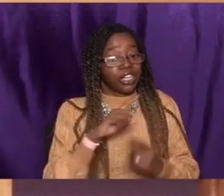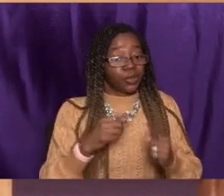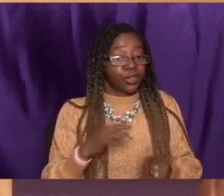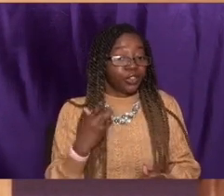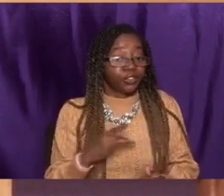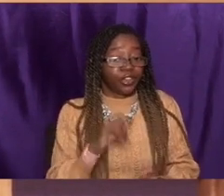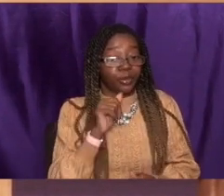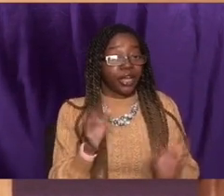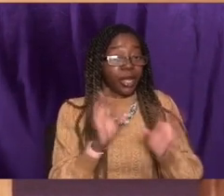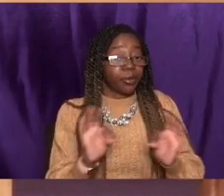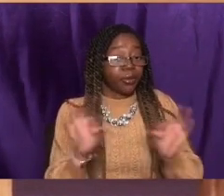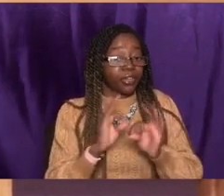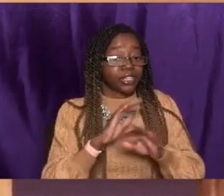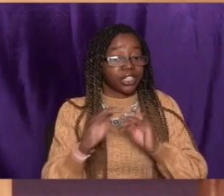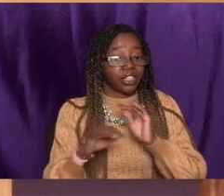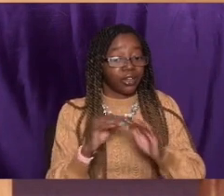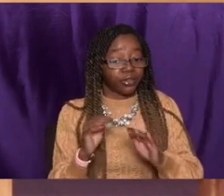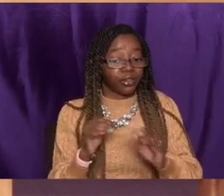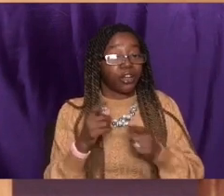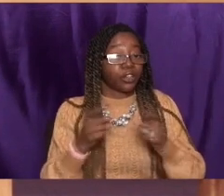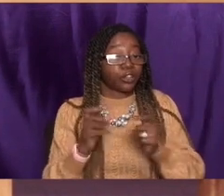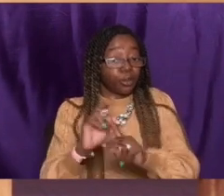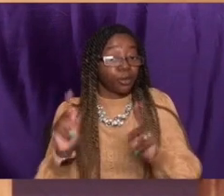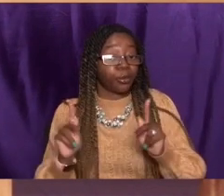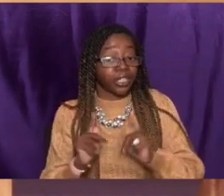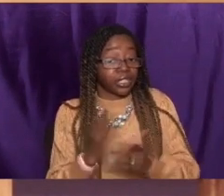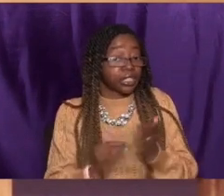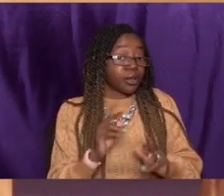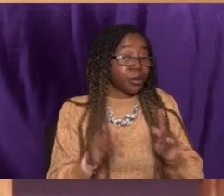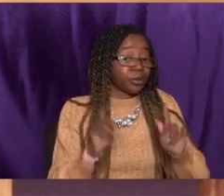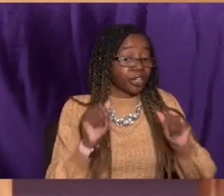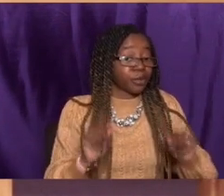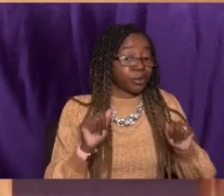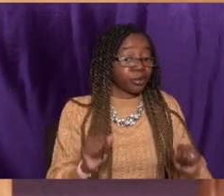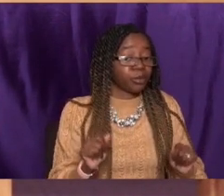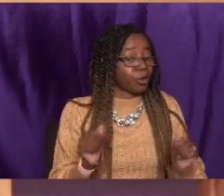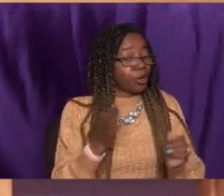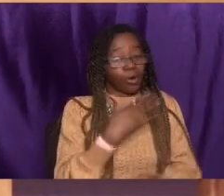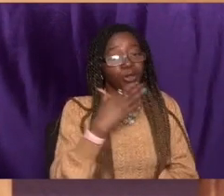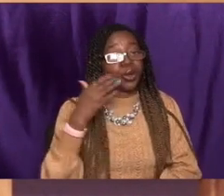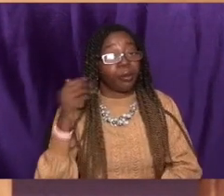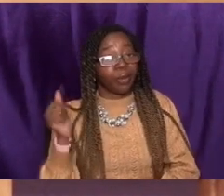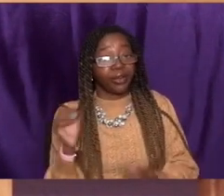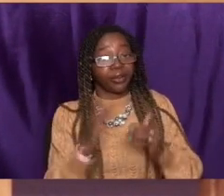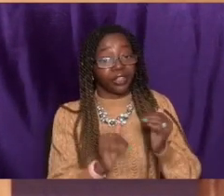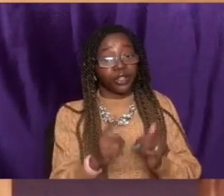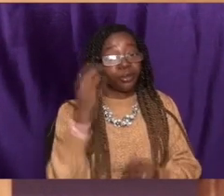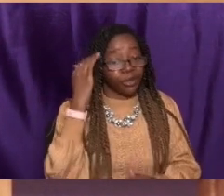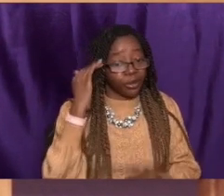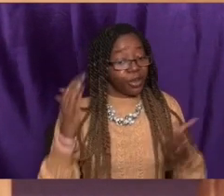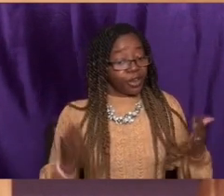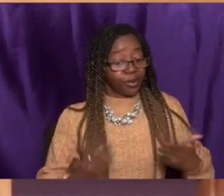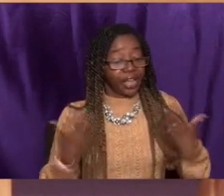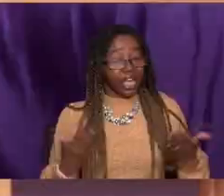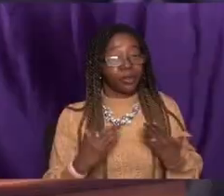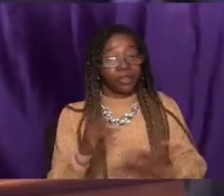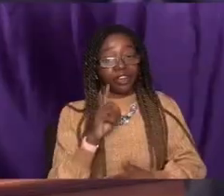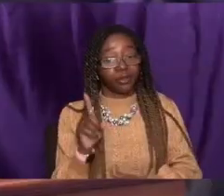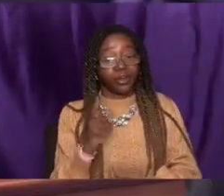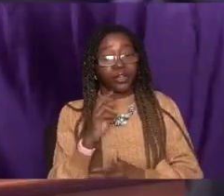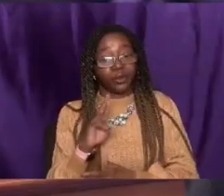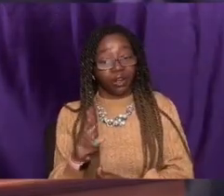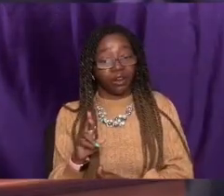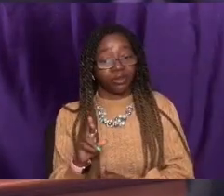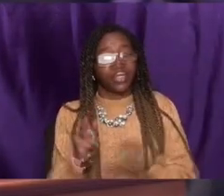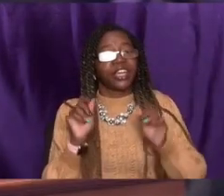is to be take the comfort and control place. Some of you are capable of doing far more than you're doing, but you're happy being where you are because you're comfortable and you